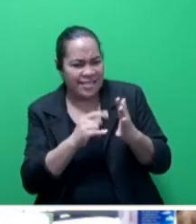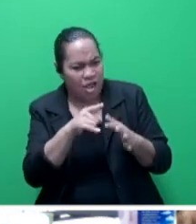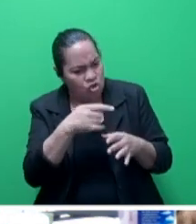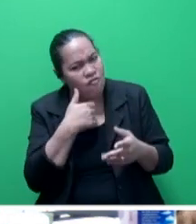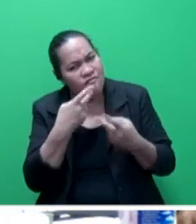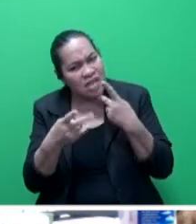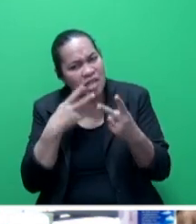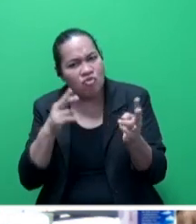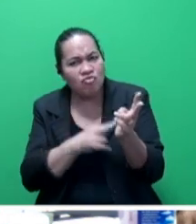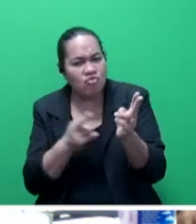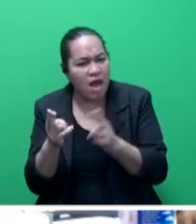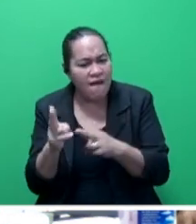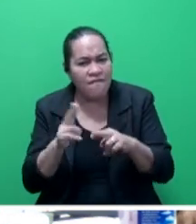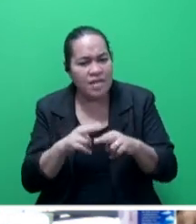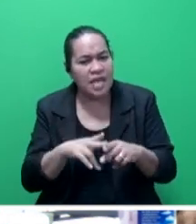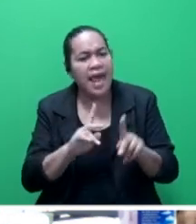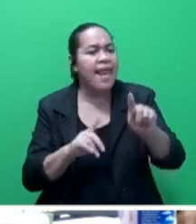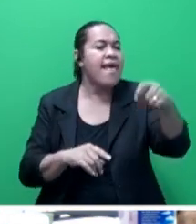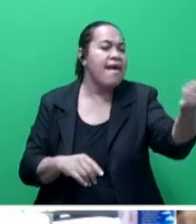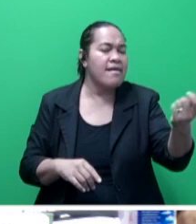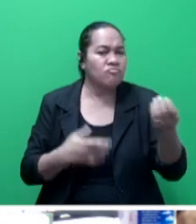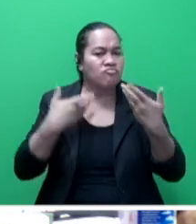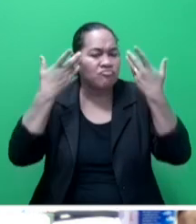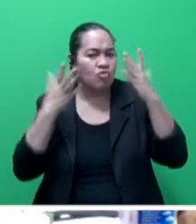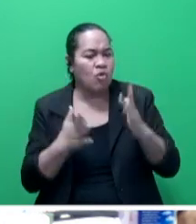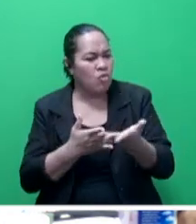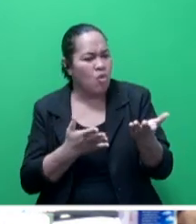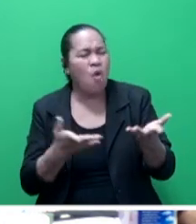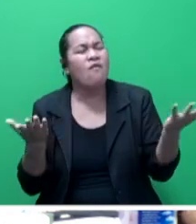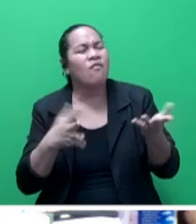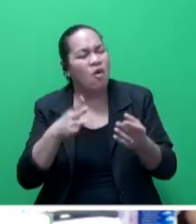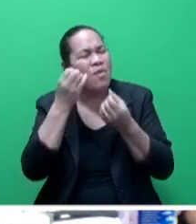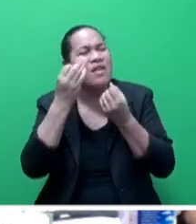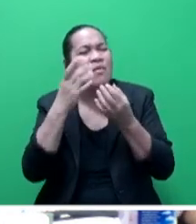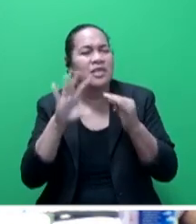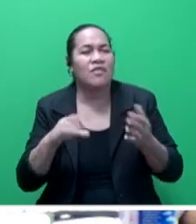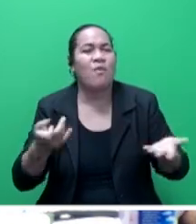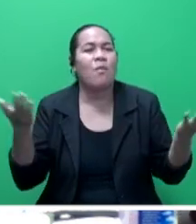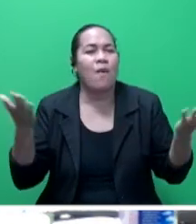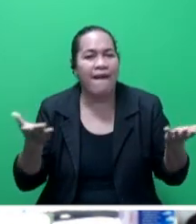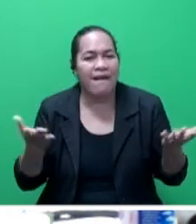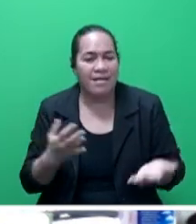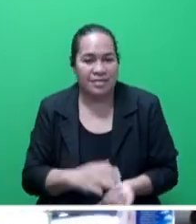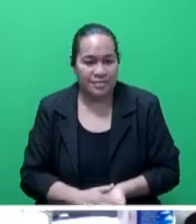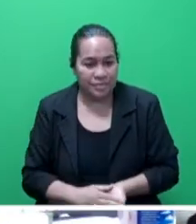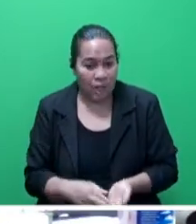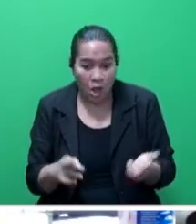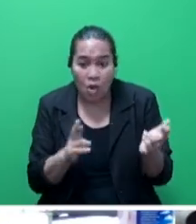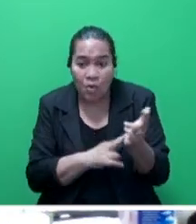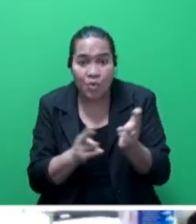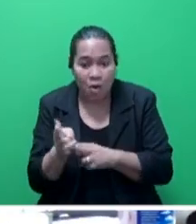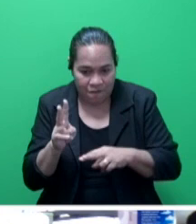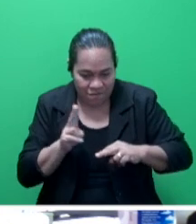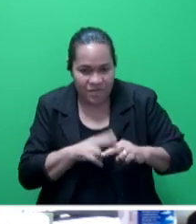Fiji, and the one next to him as well, Mr. Speaker, sir. Where are they getting their information from? Rural Fiji now